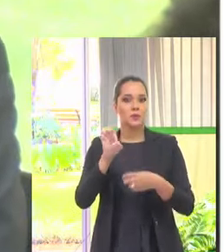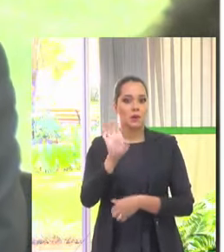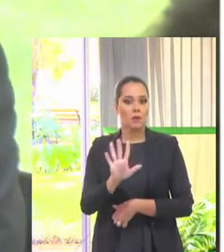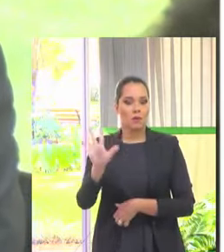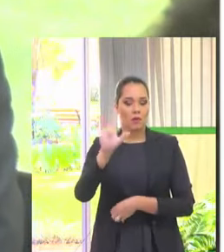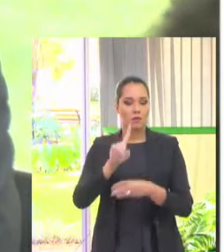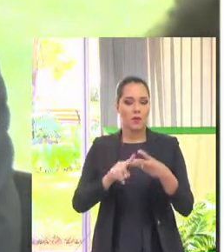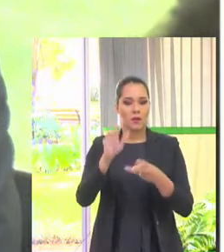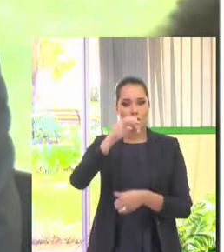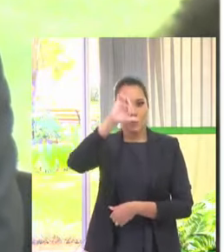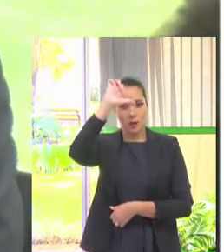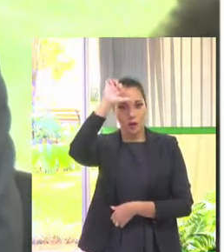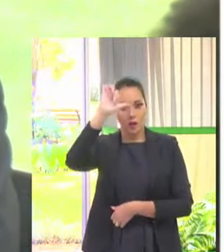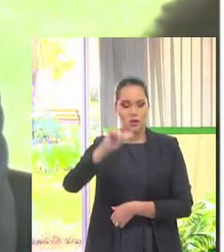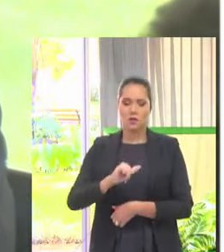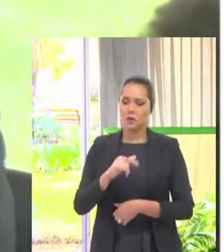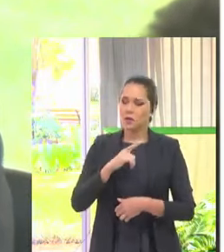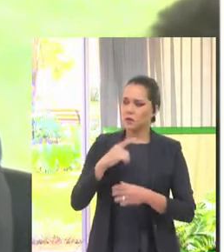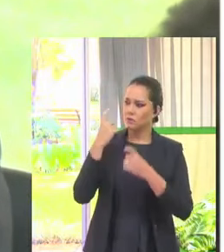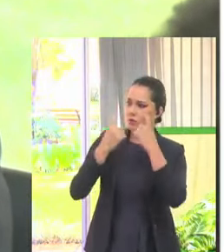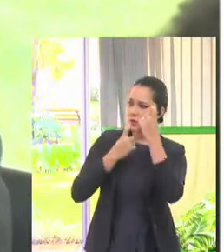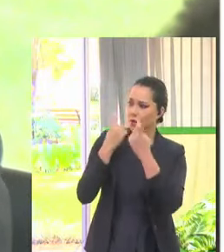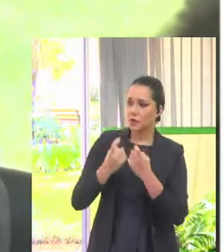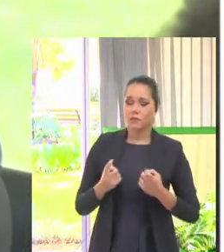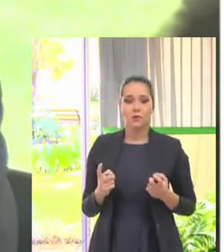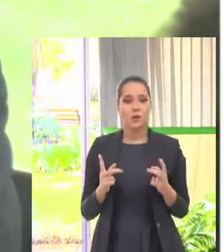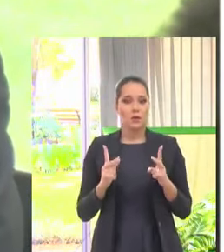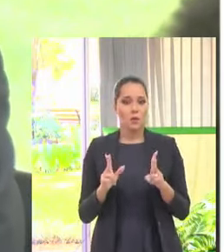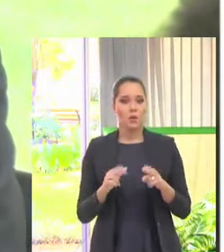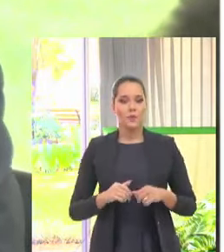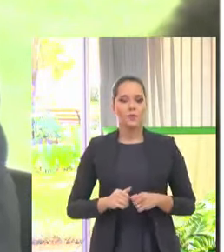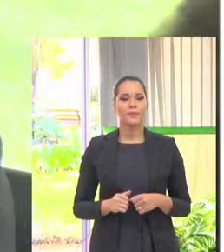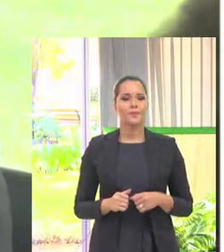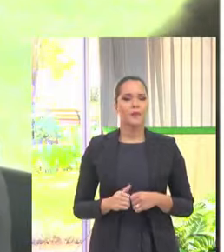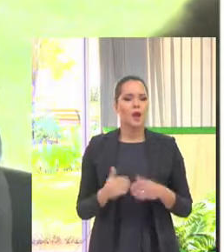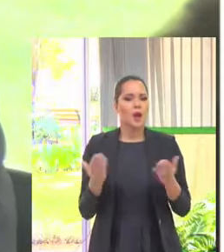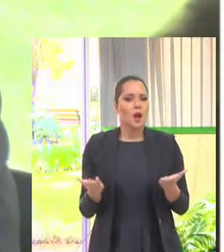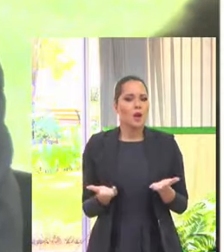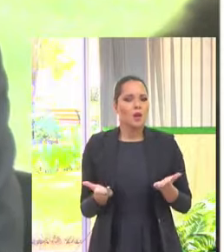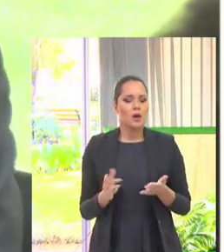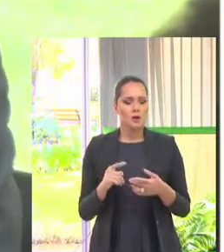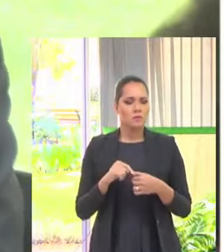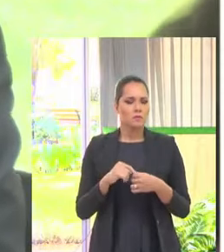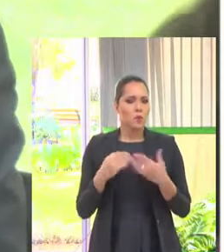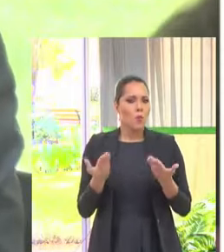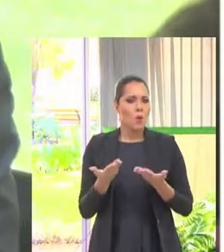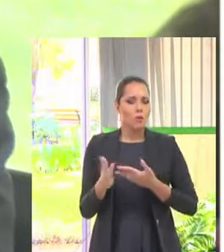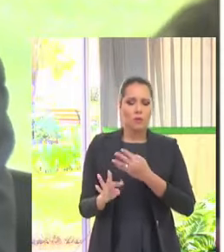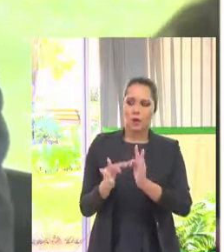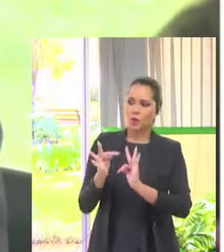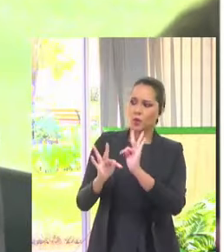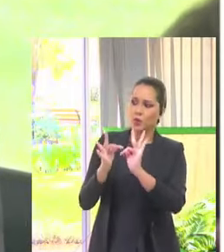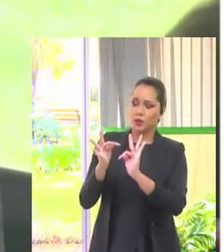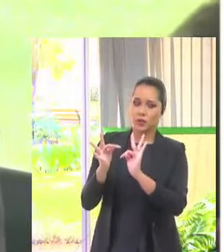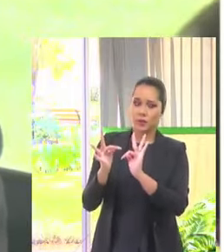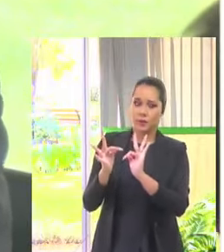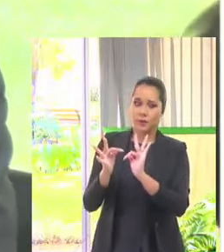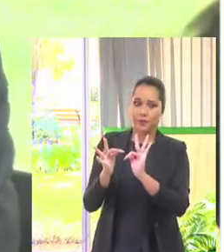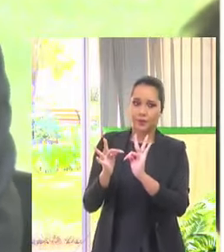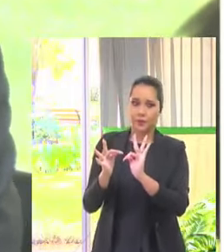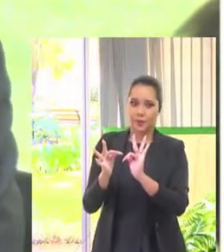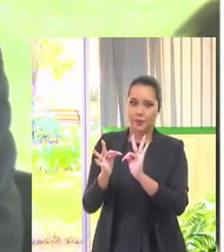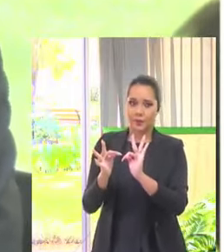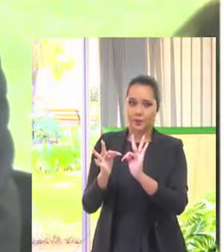many of these same concerns. Now, what are these technologies? It's in some ways technology is everything and nothing.